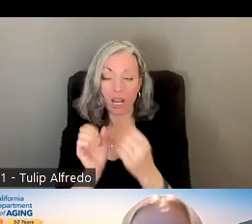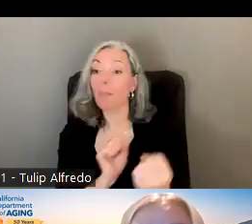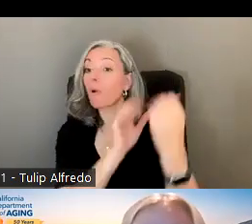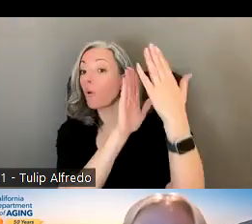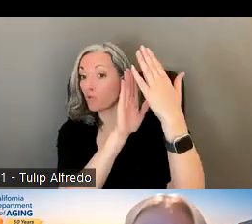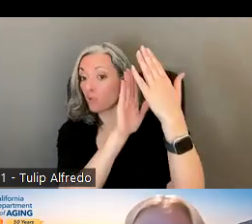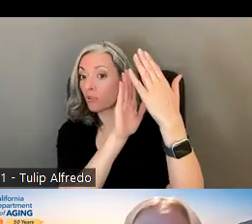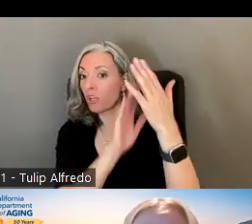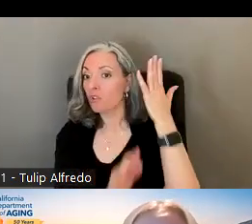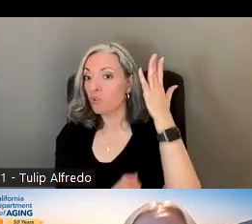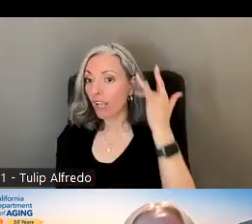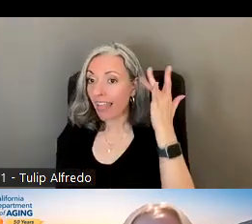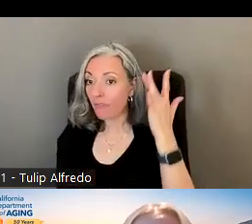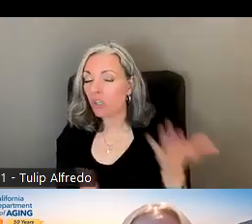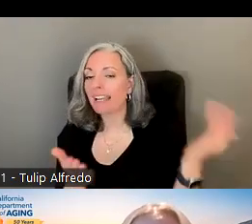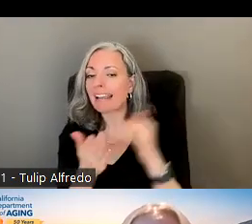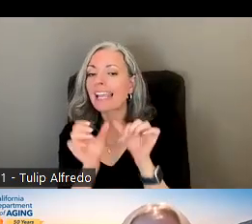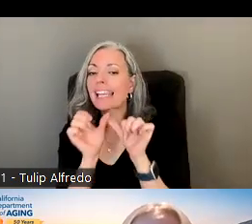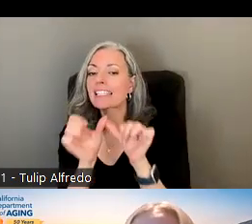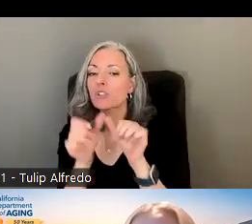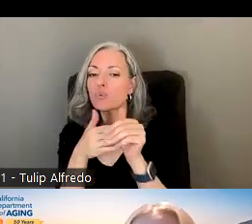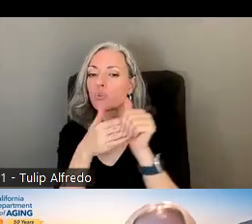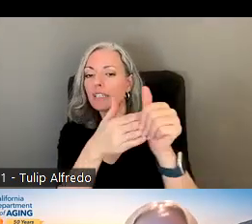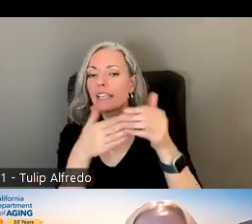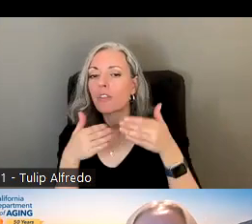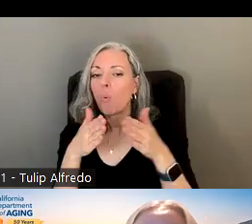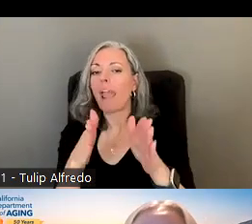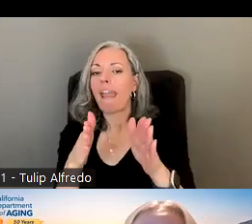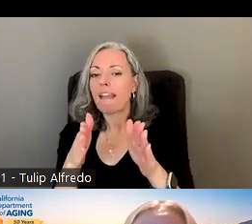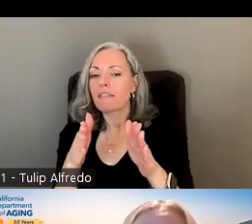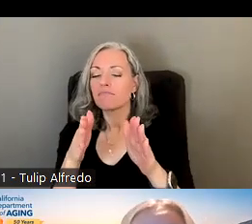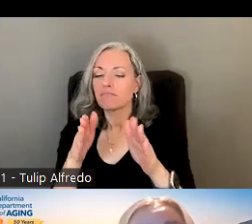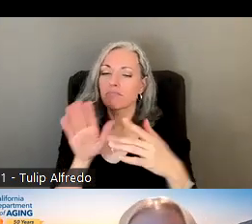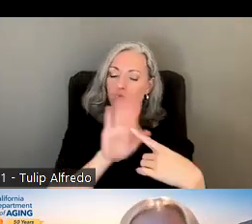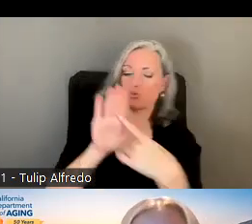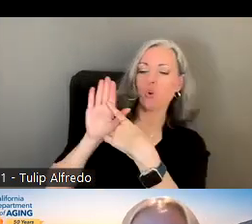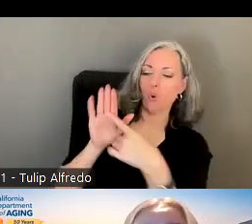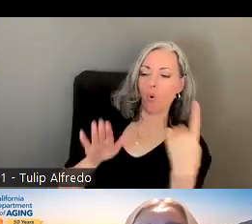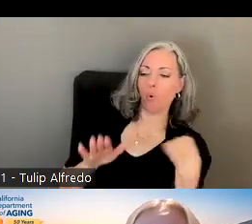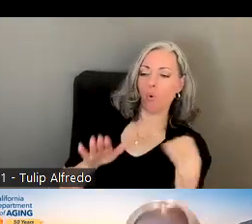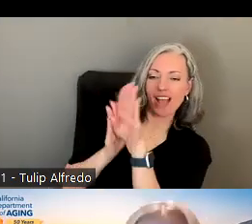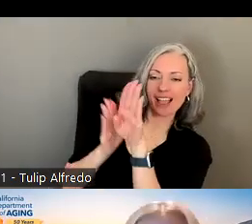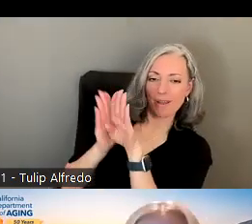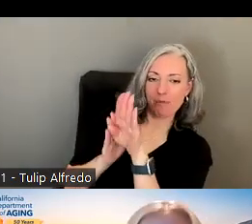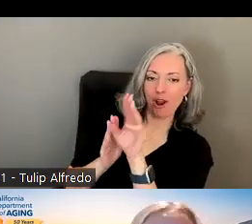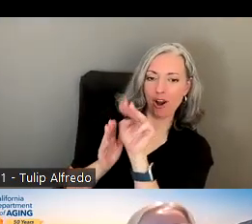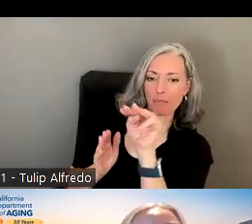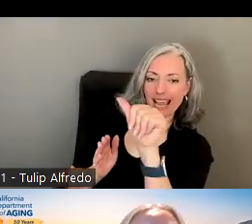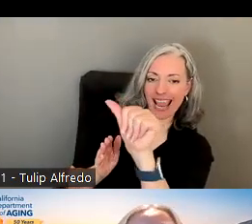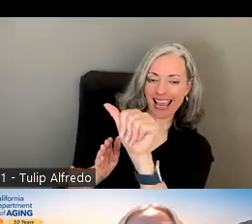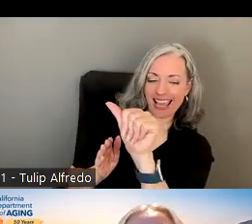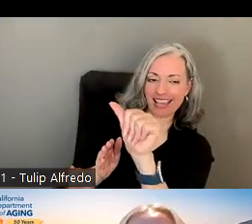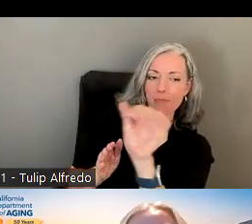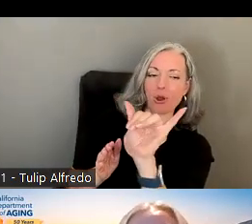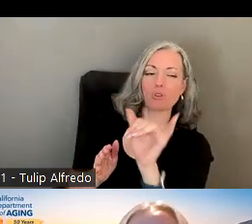so California, again, continues to lead the way in being a model in how we not only developed our Master Plan for Aging,